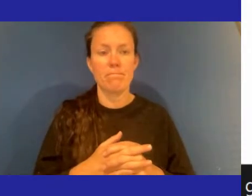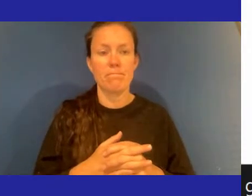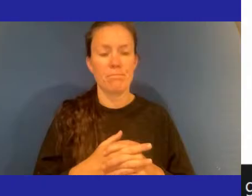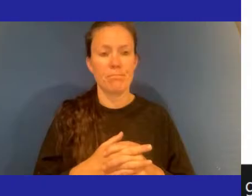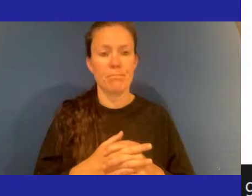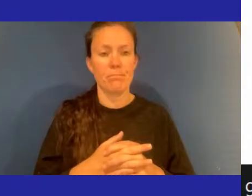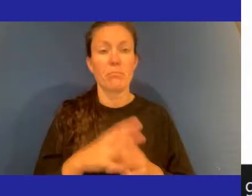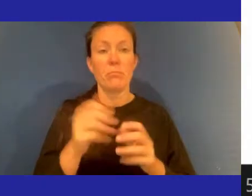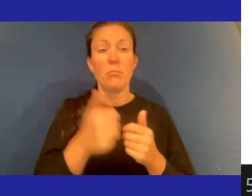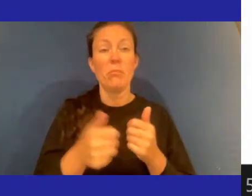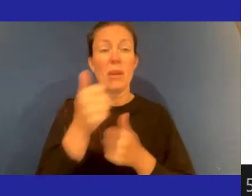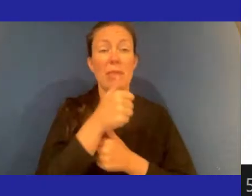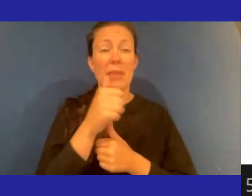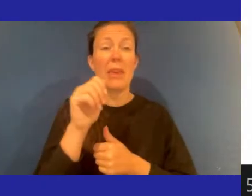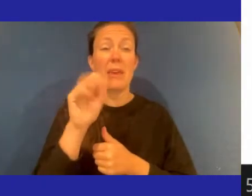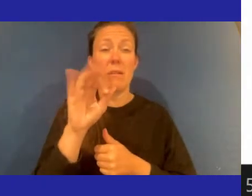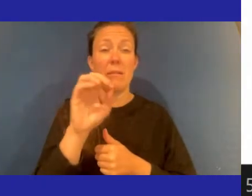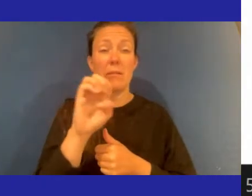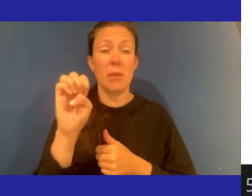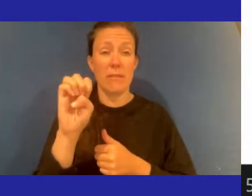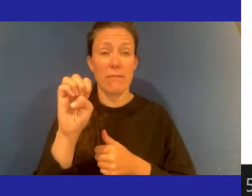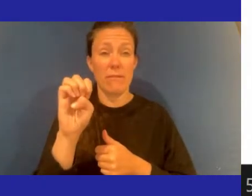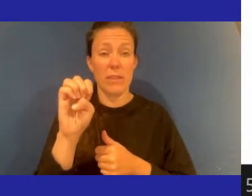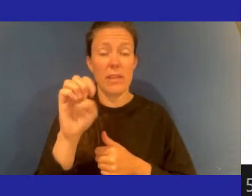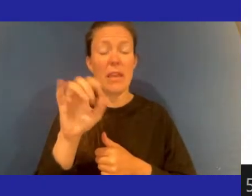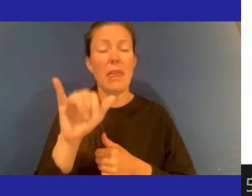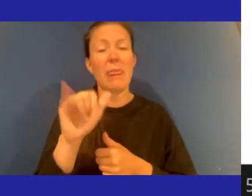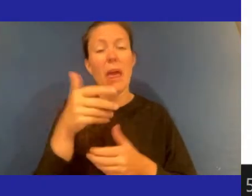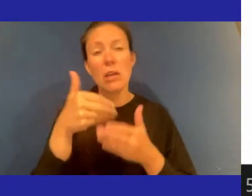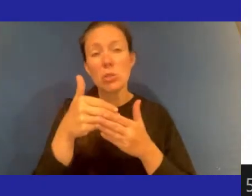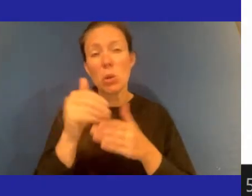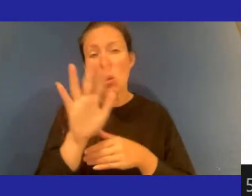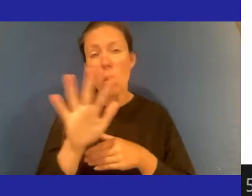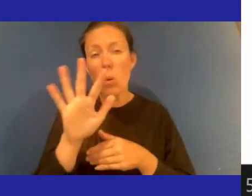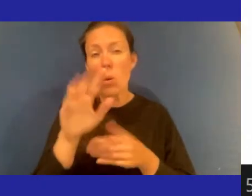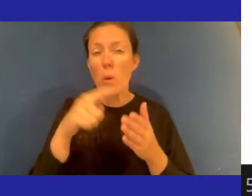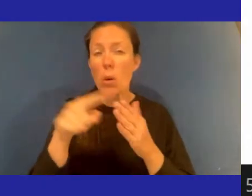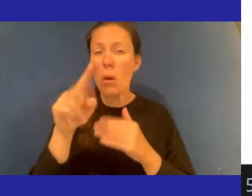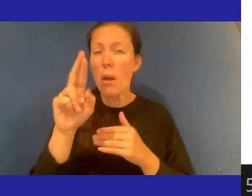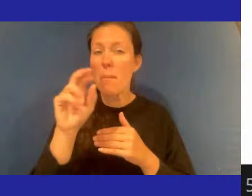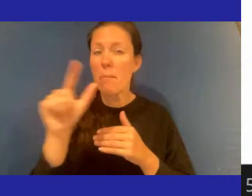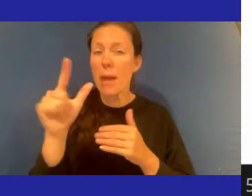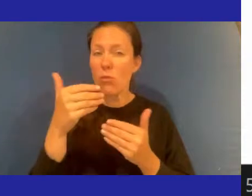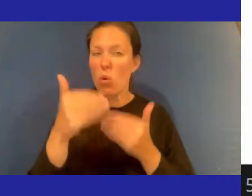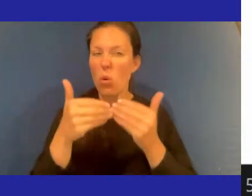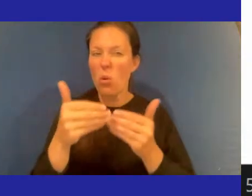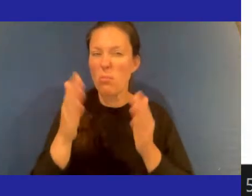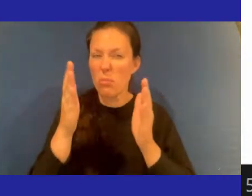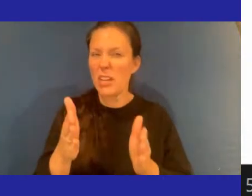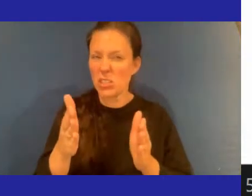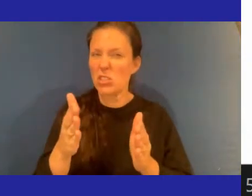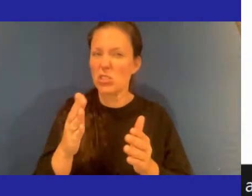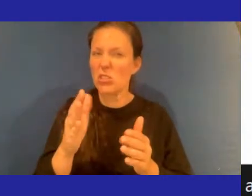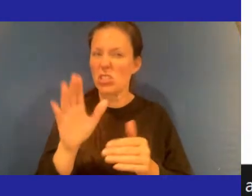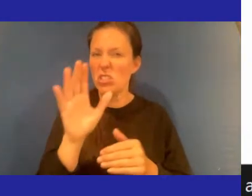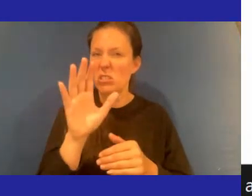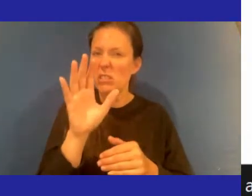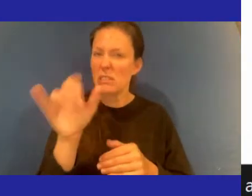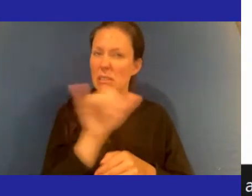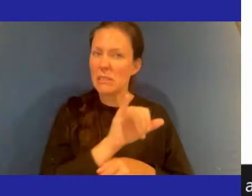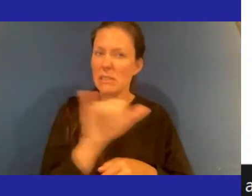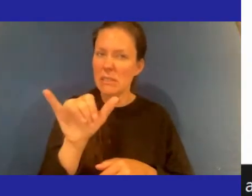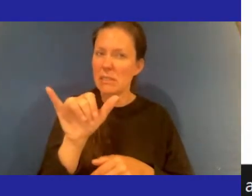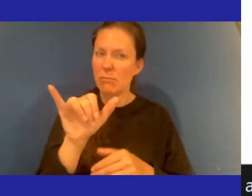administrative fee here is close to what a payroll processor would do, and I'd say in the market are significantly less than many